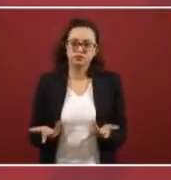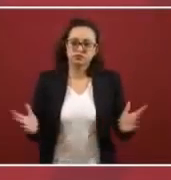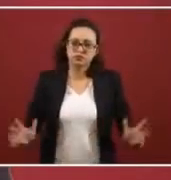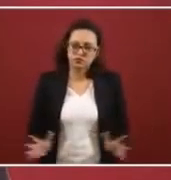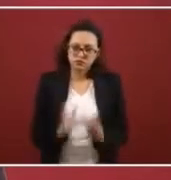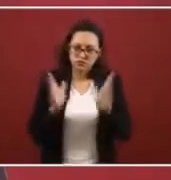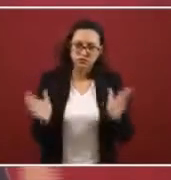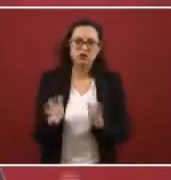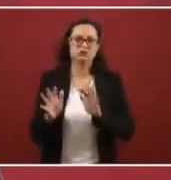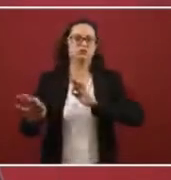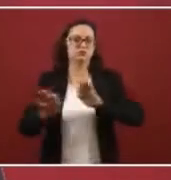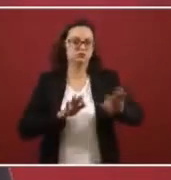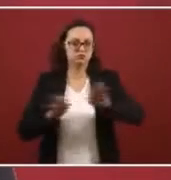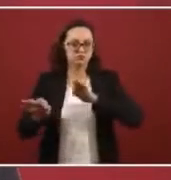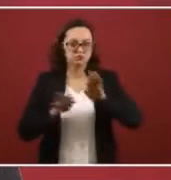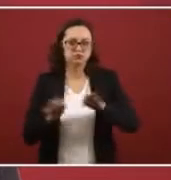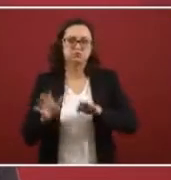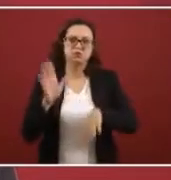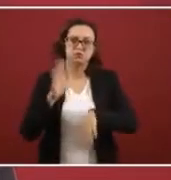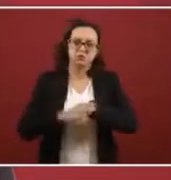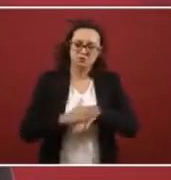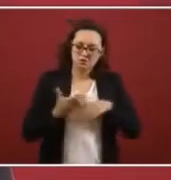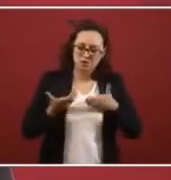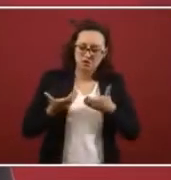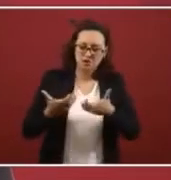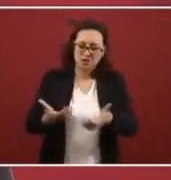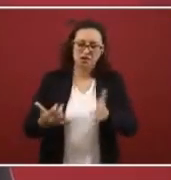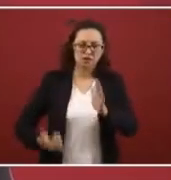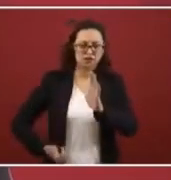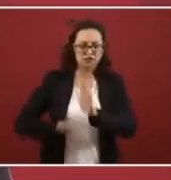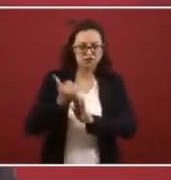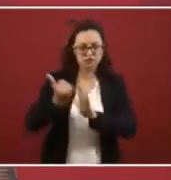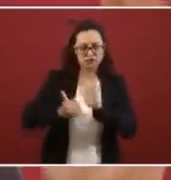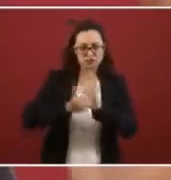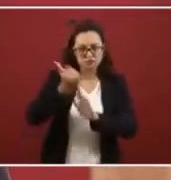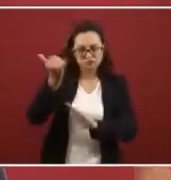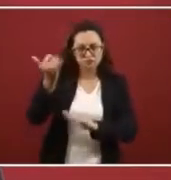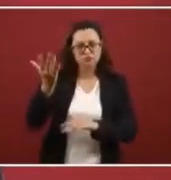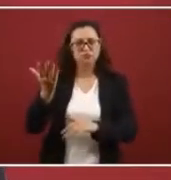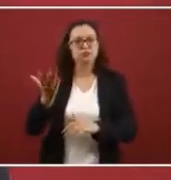that there be employment, that they make roads,